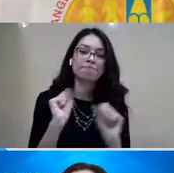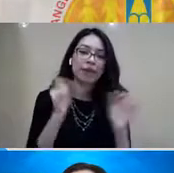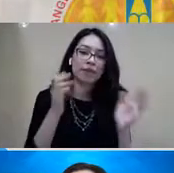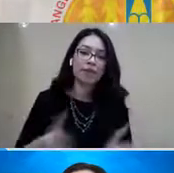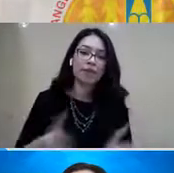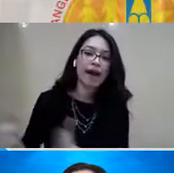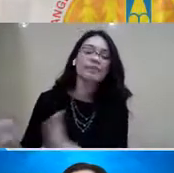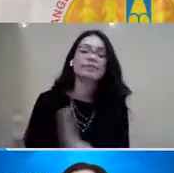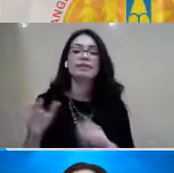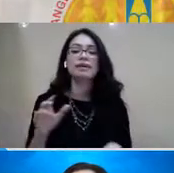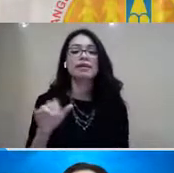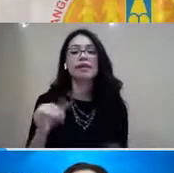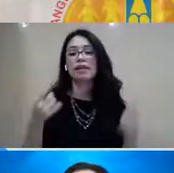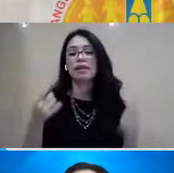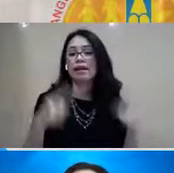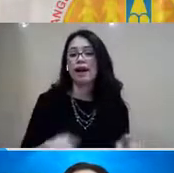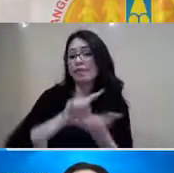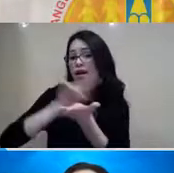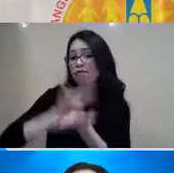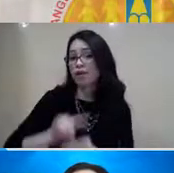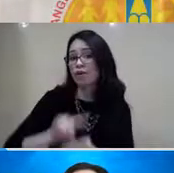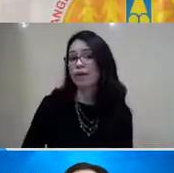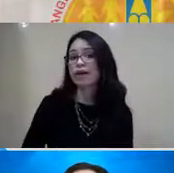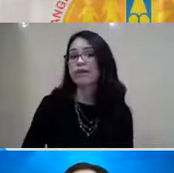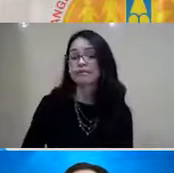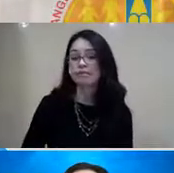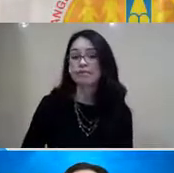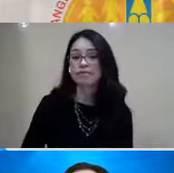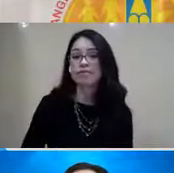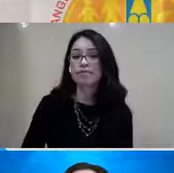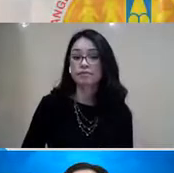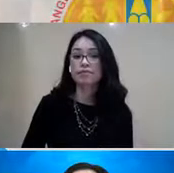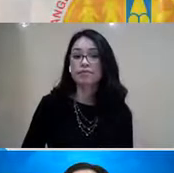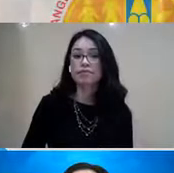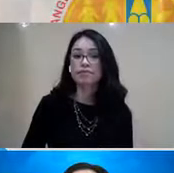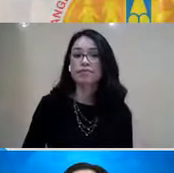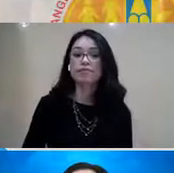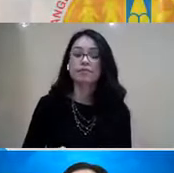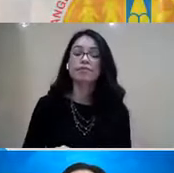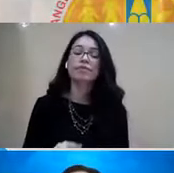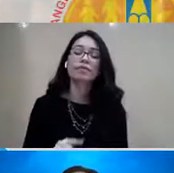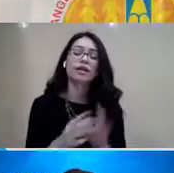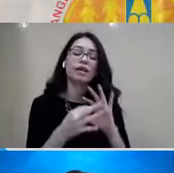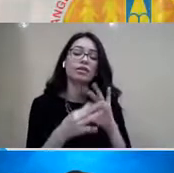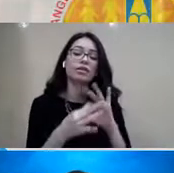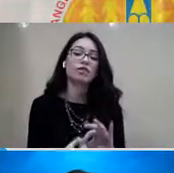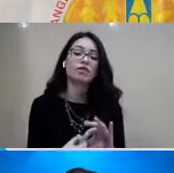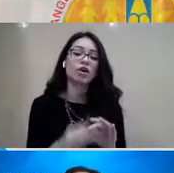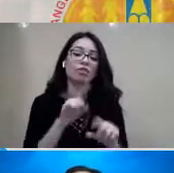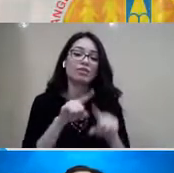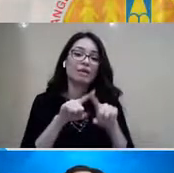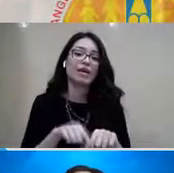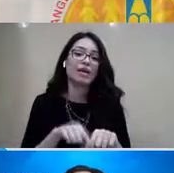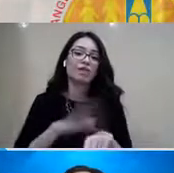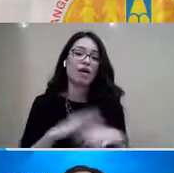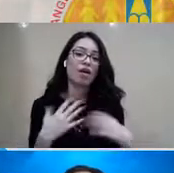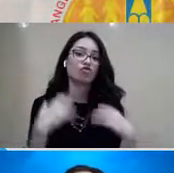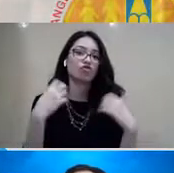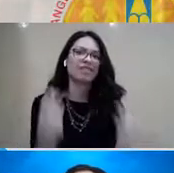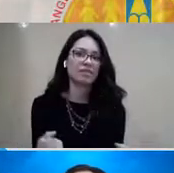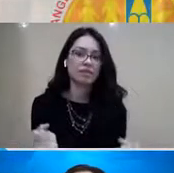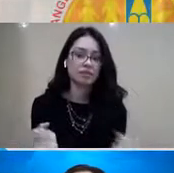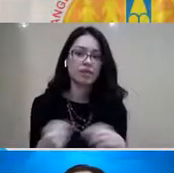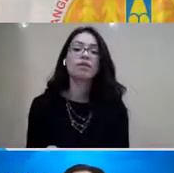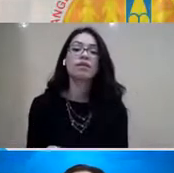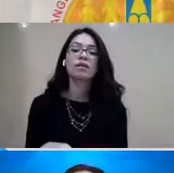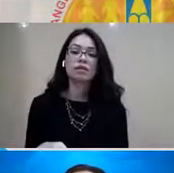with that are not clear to all or well communicated will not build the trust that we all need to return our children to schools or for our colleagues